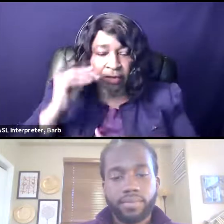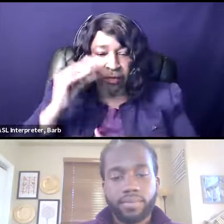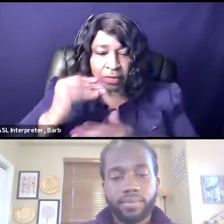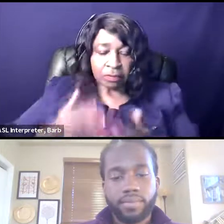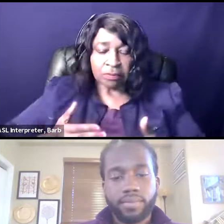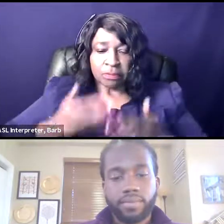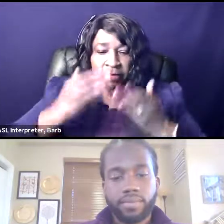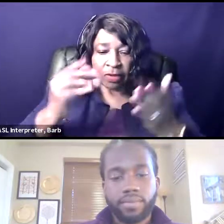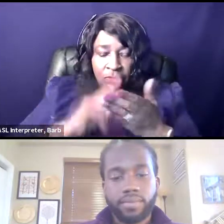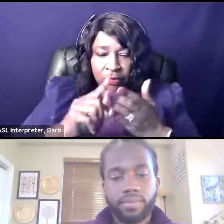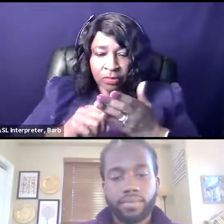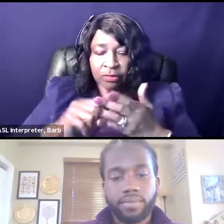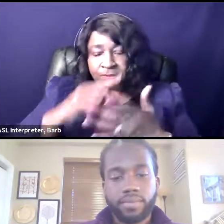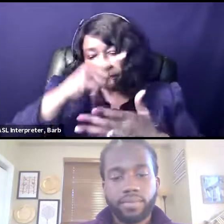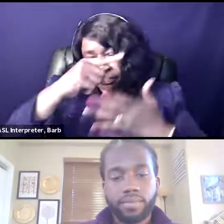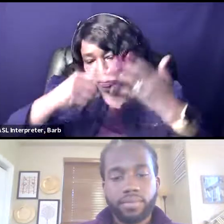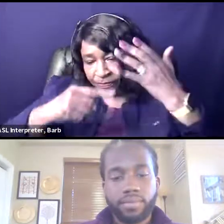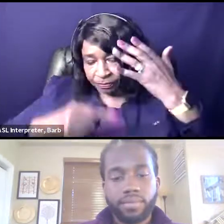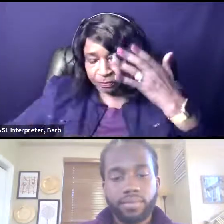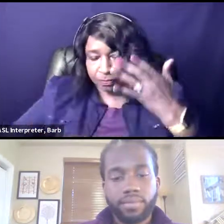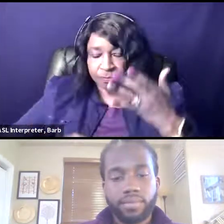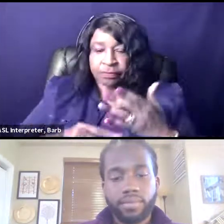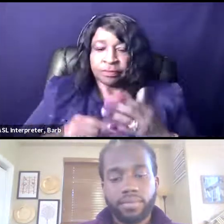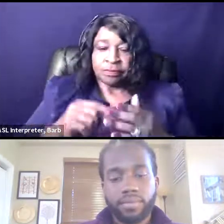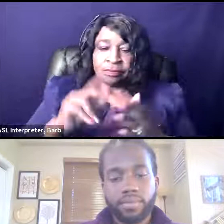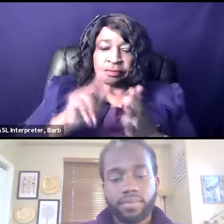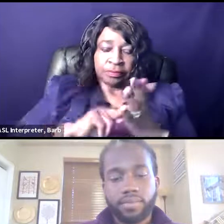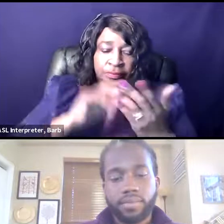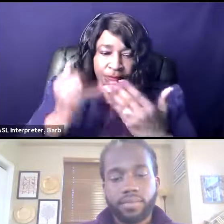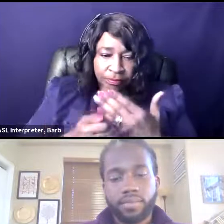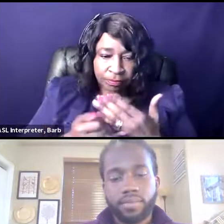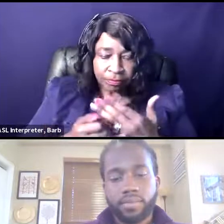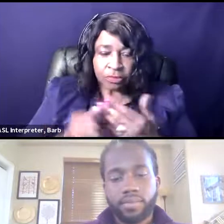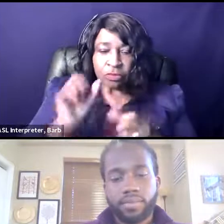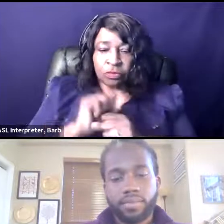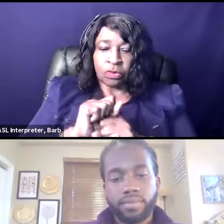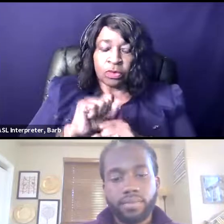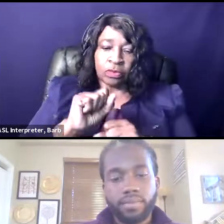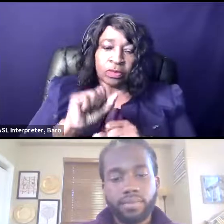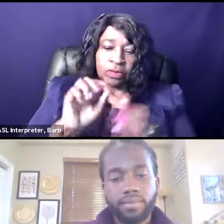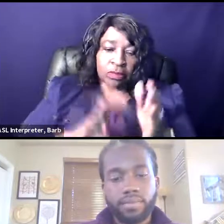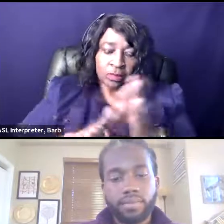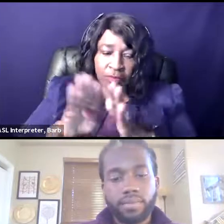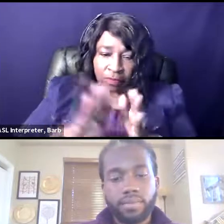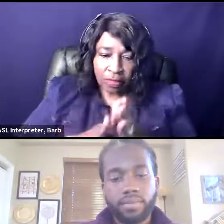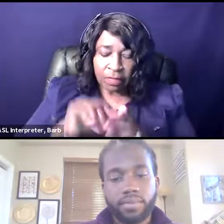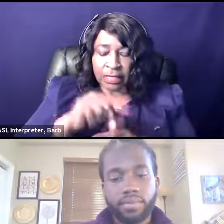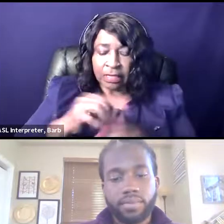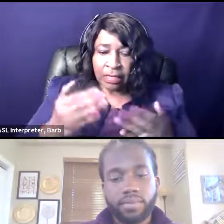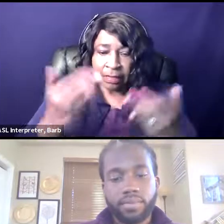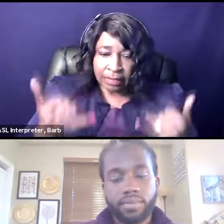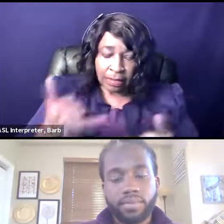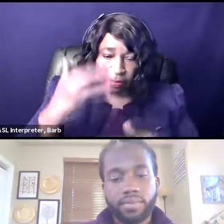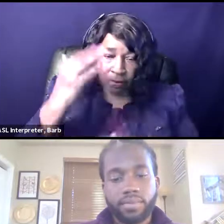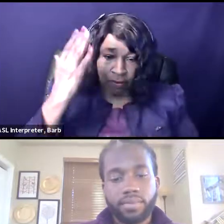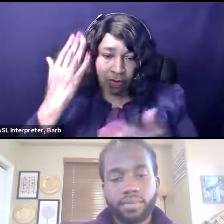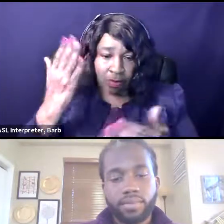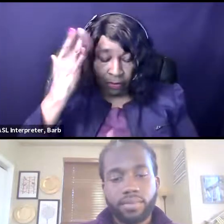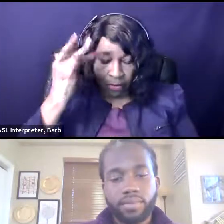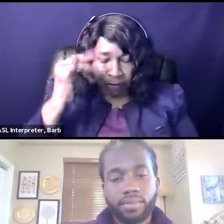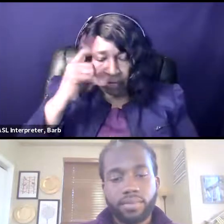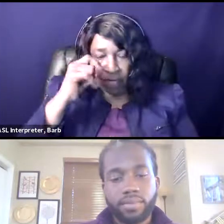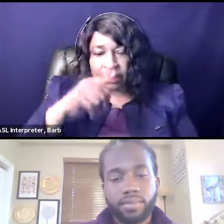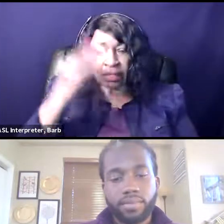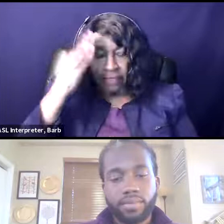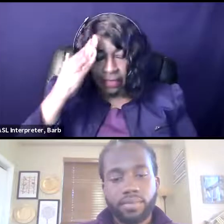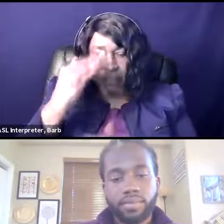several projects, evaluation research on violence prevention, workforce development. He's here tonight because of his interest and knowledge in the field of